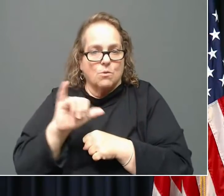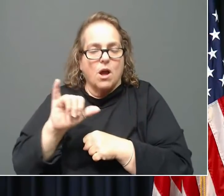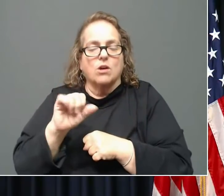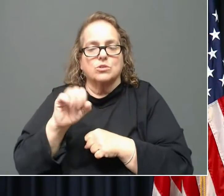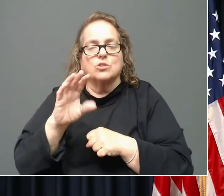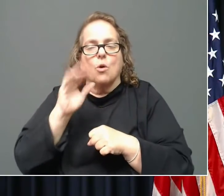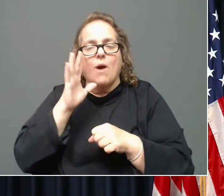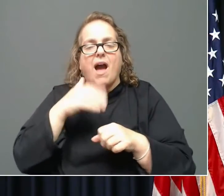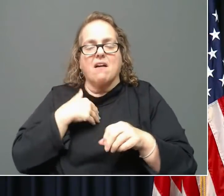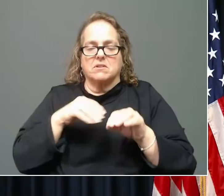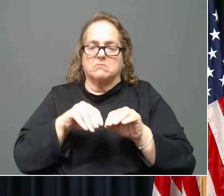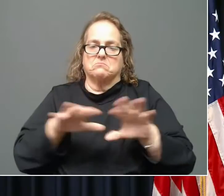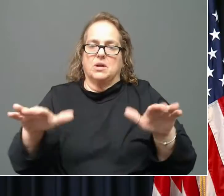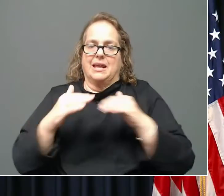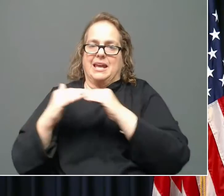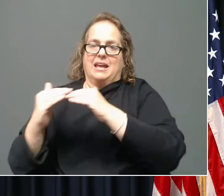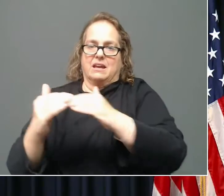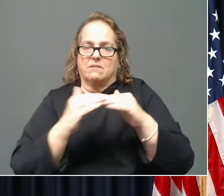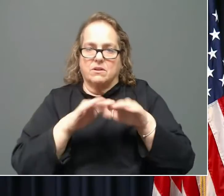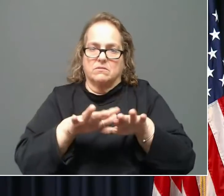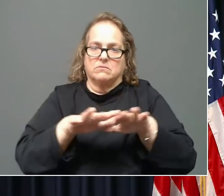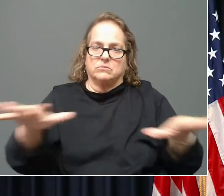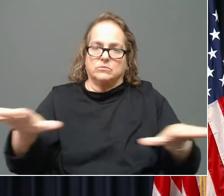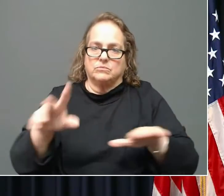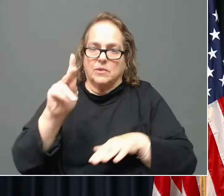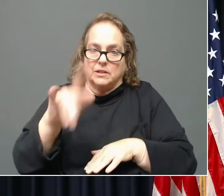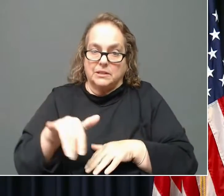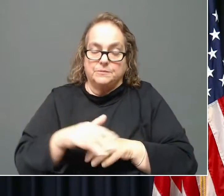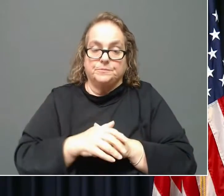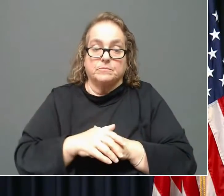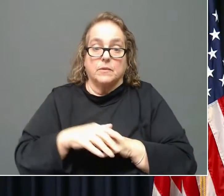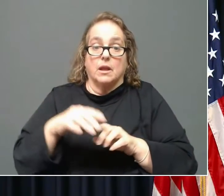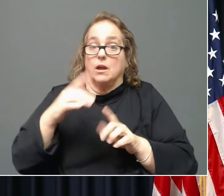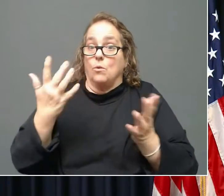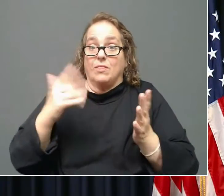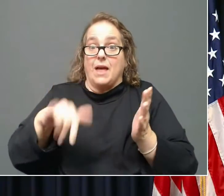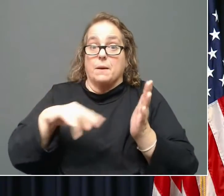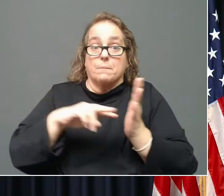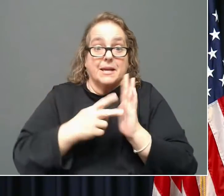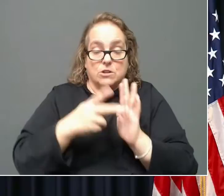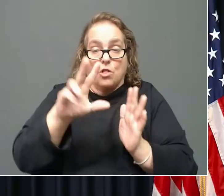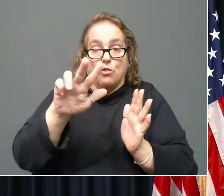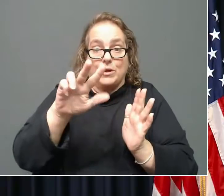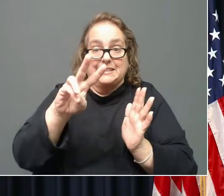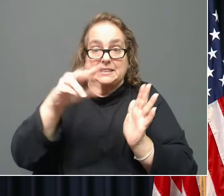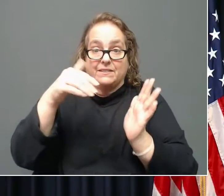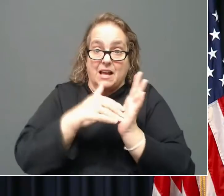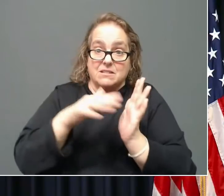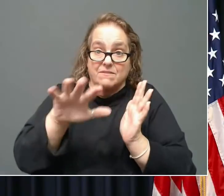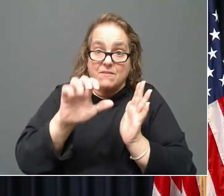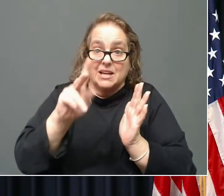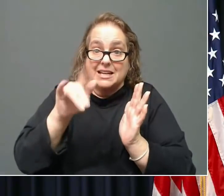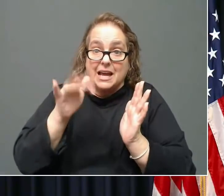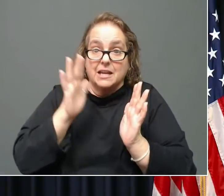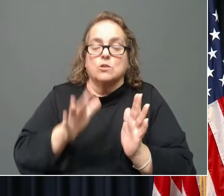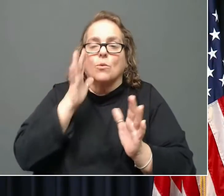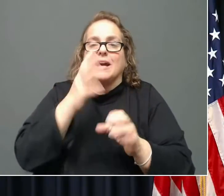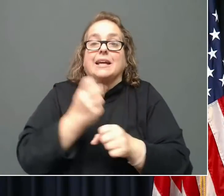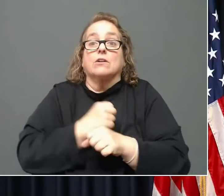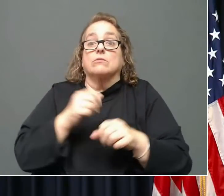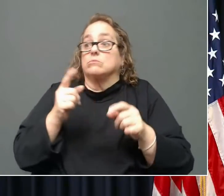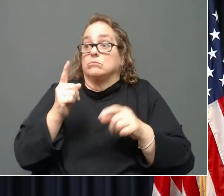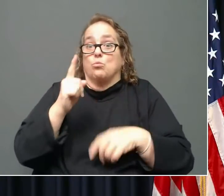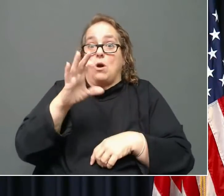the state. The positive thing is it means 36,500 Kentuckians are going to get fully vaccinated with those